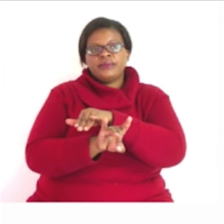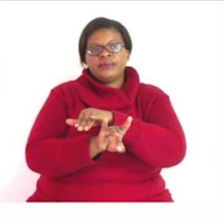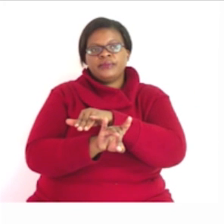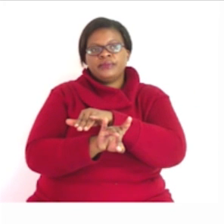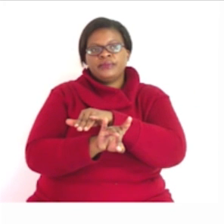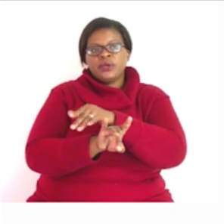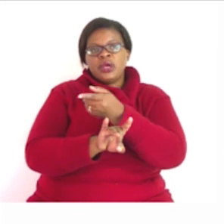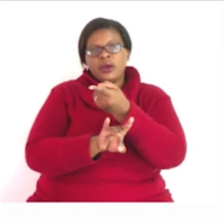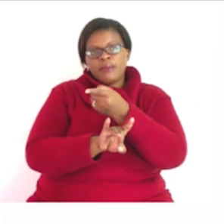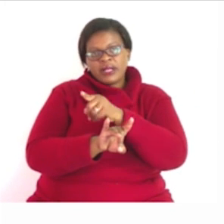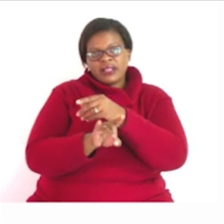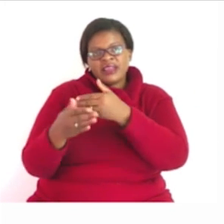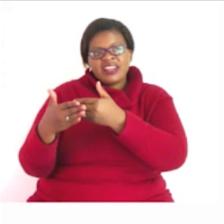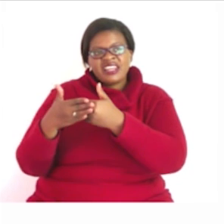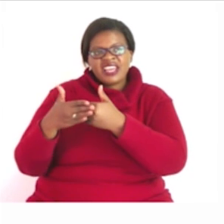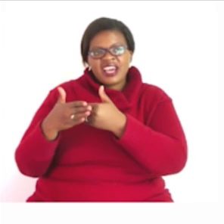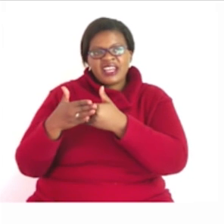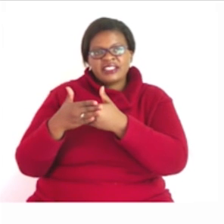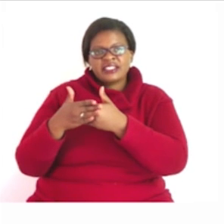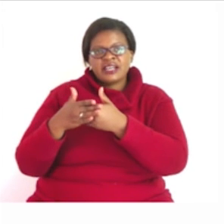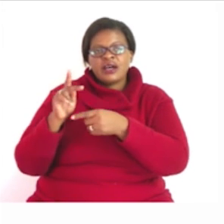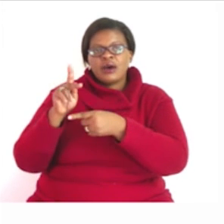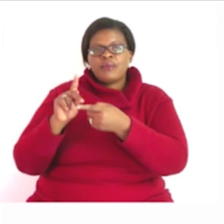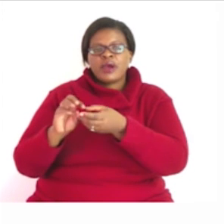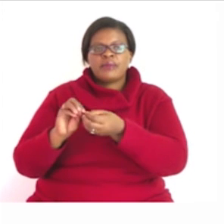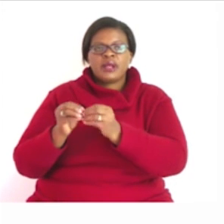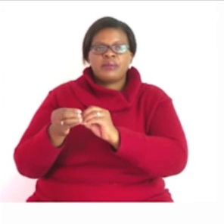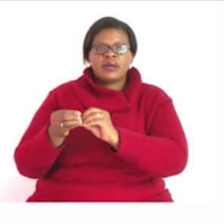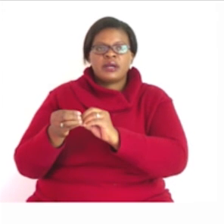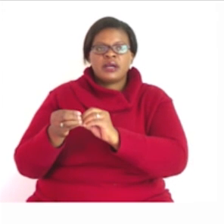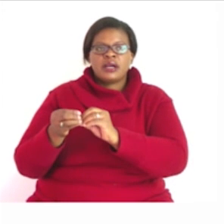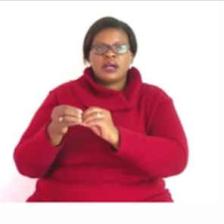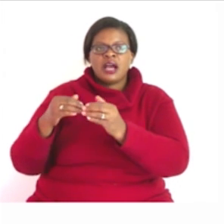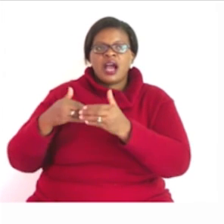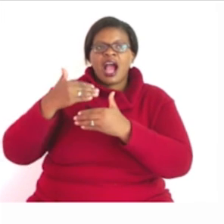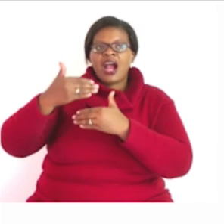But the nearest prime number after 8,